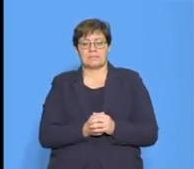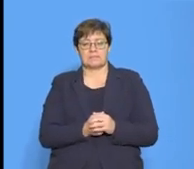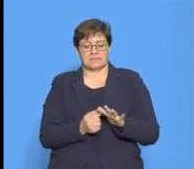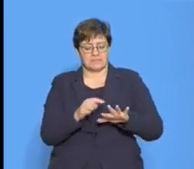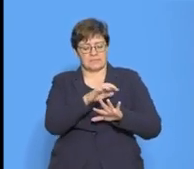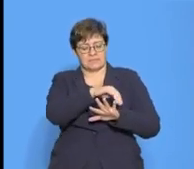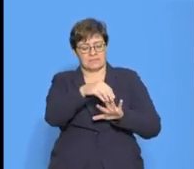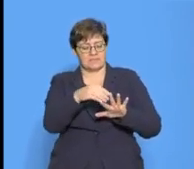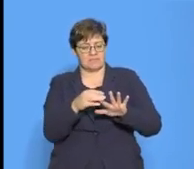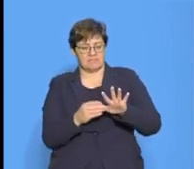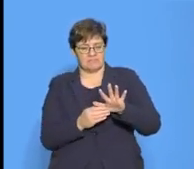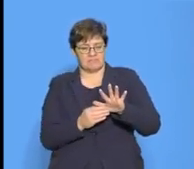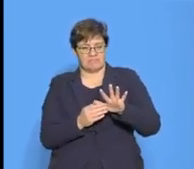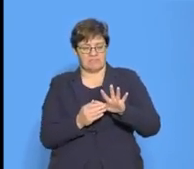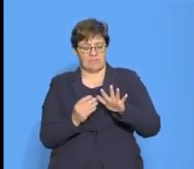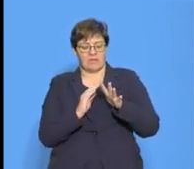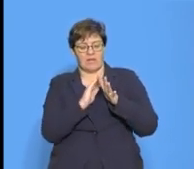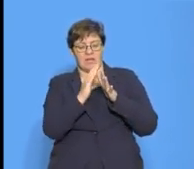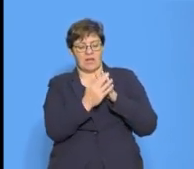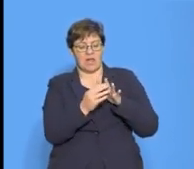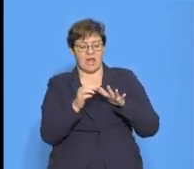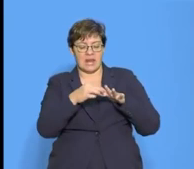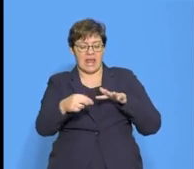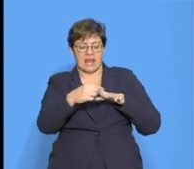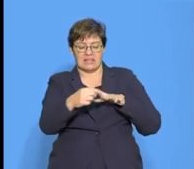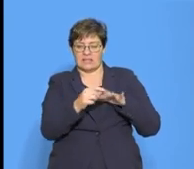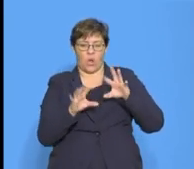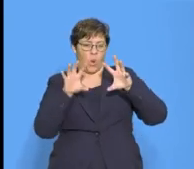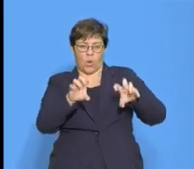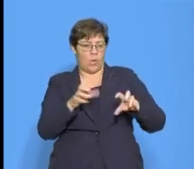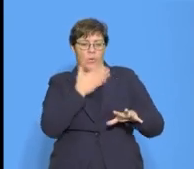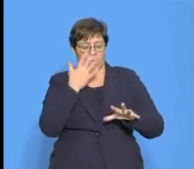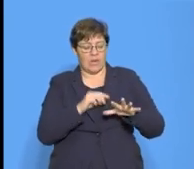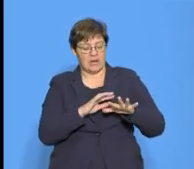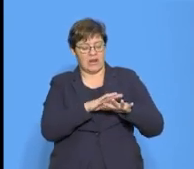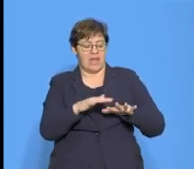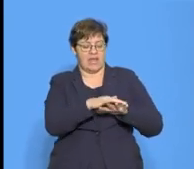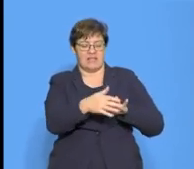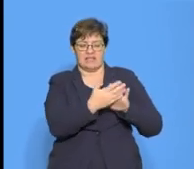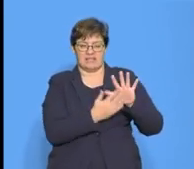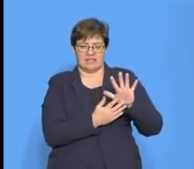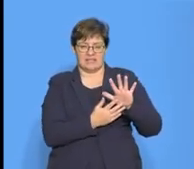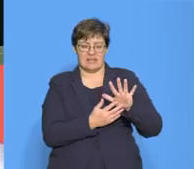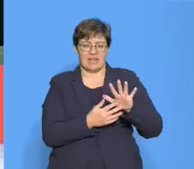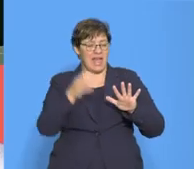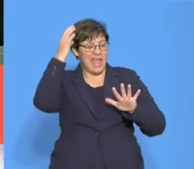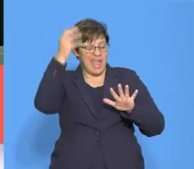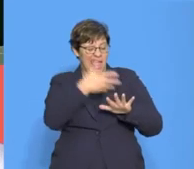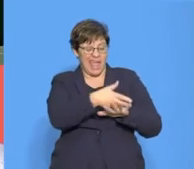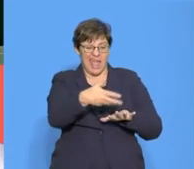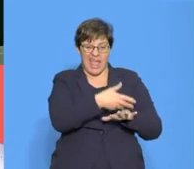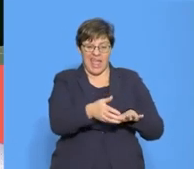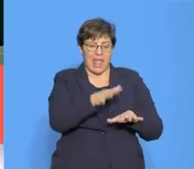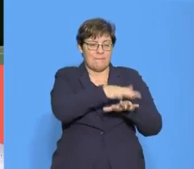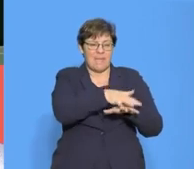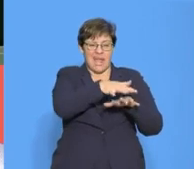then have bare fingertips and nails instead of claws. So we don't have any